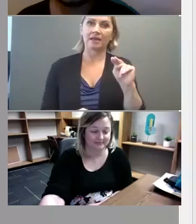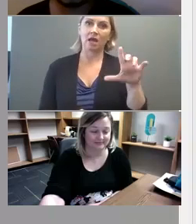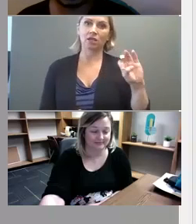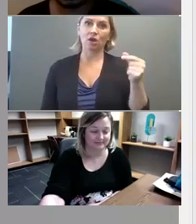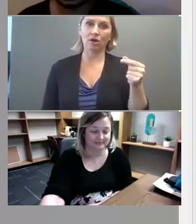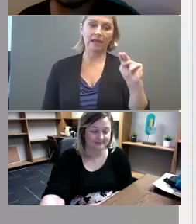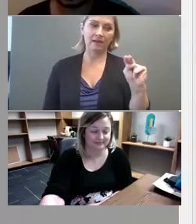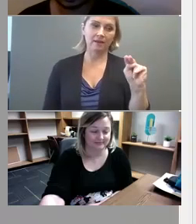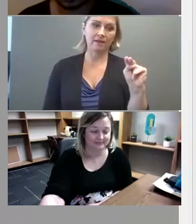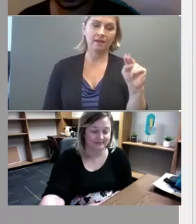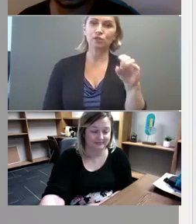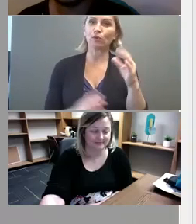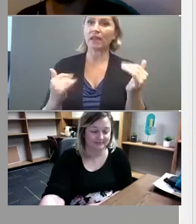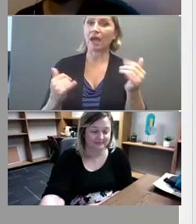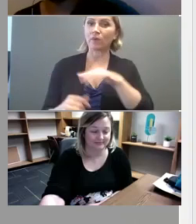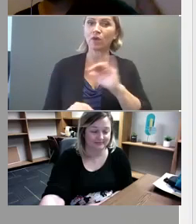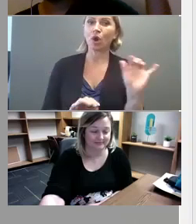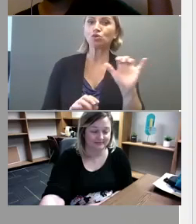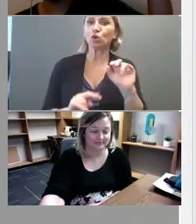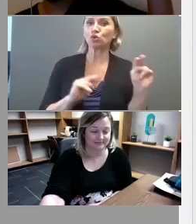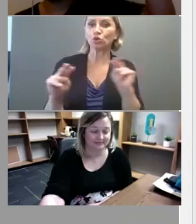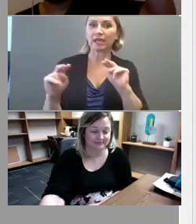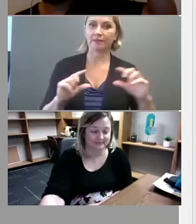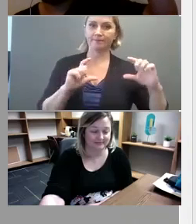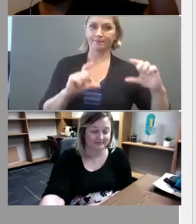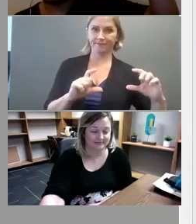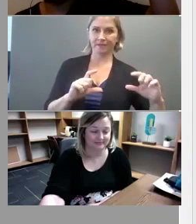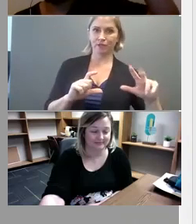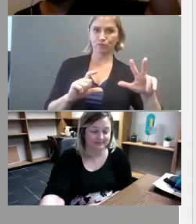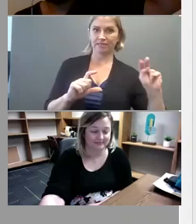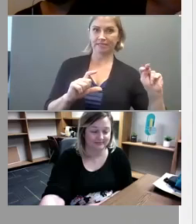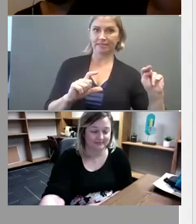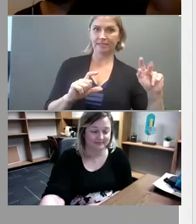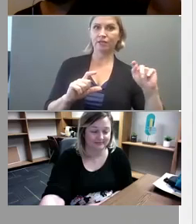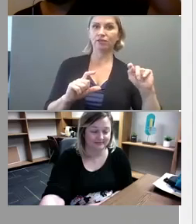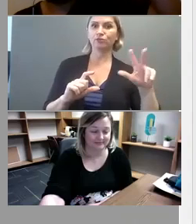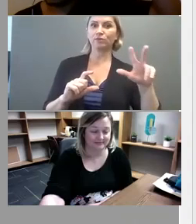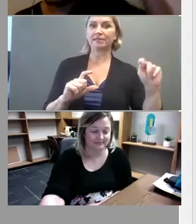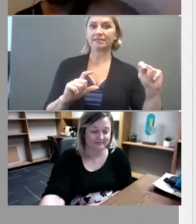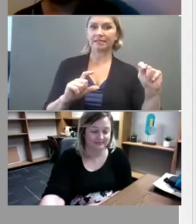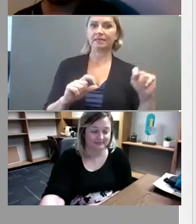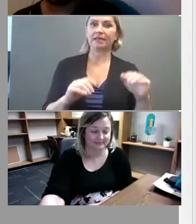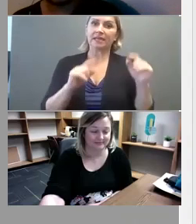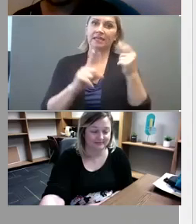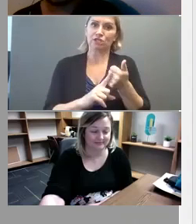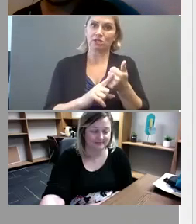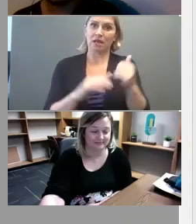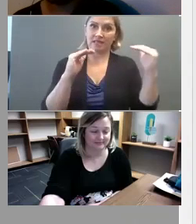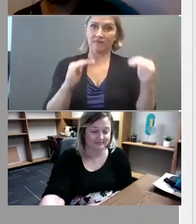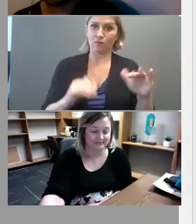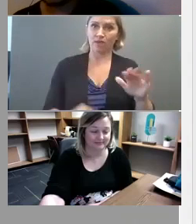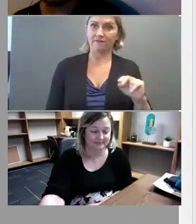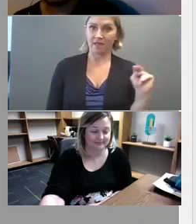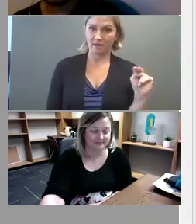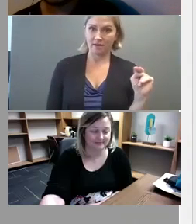right? Now then we also looked at 3t n by 4 plus of n. Every level we have n, but we did not look into